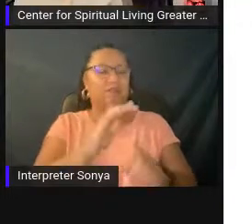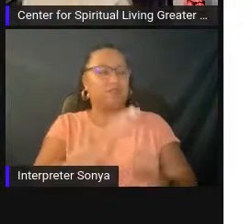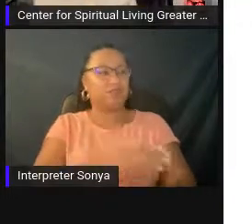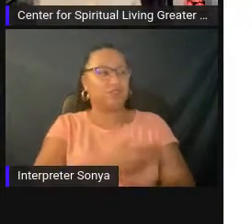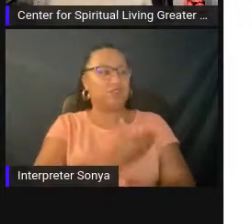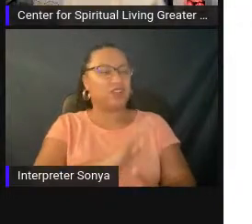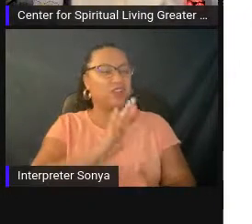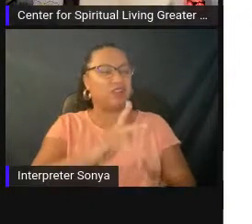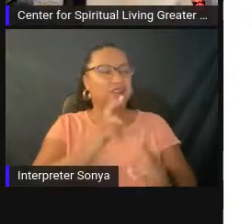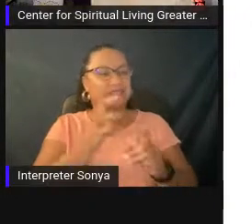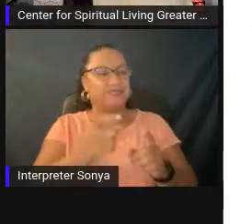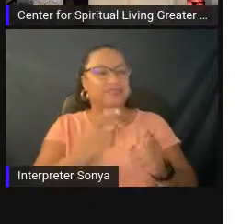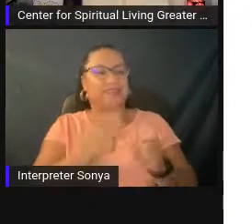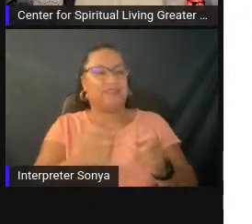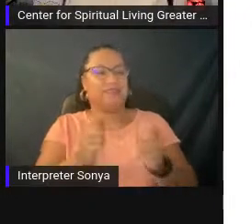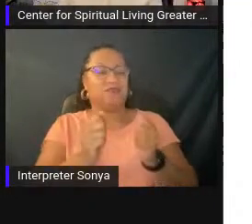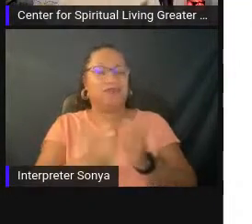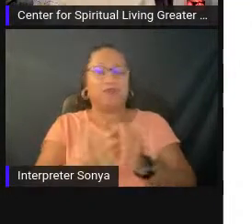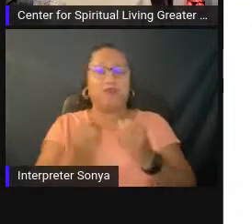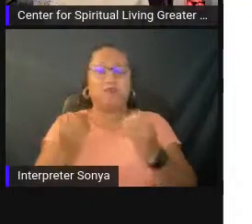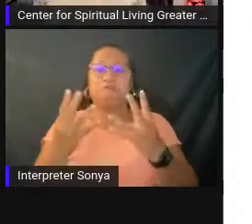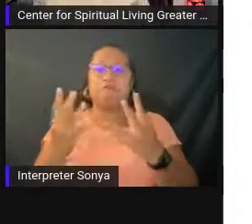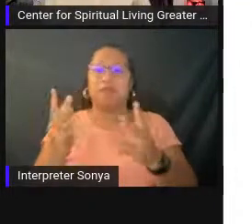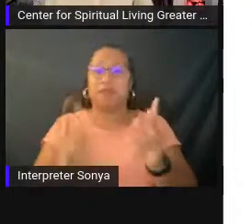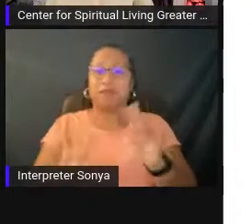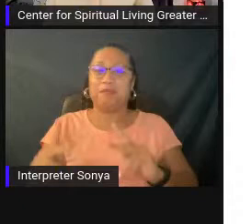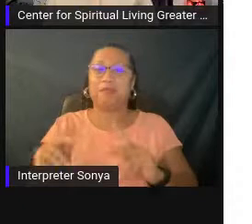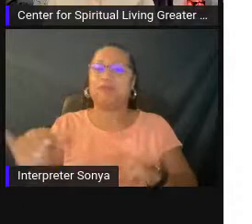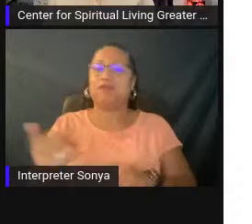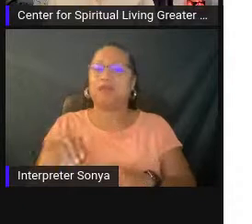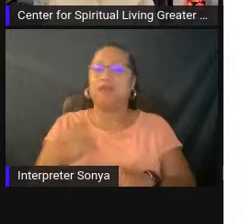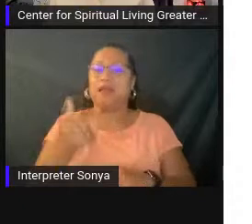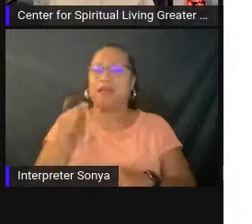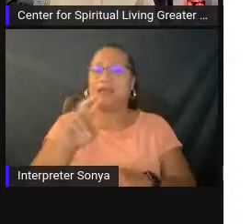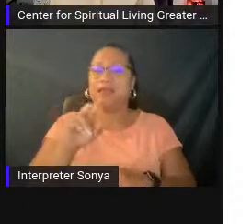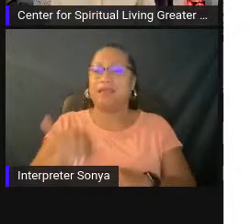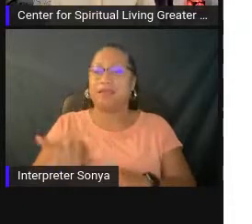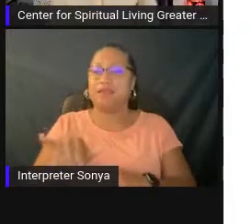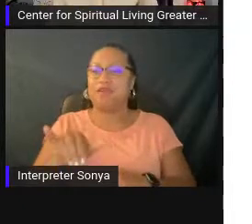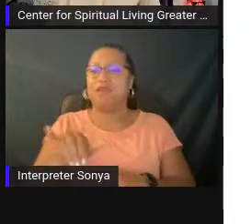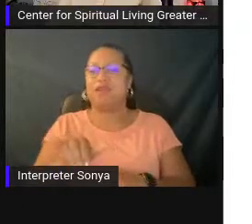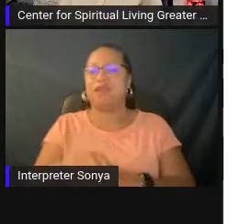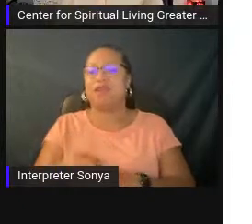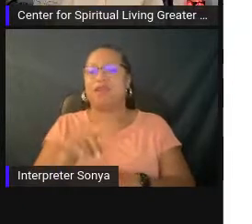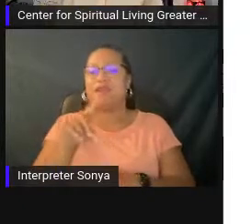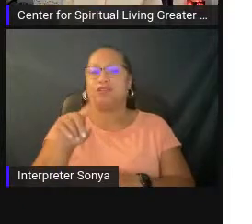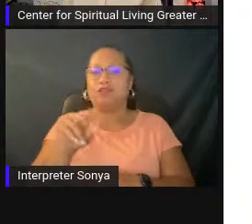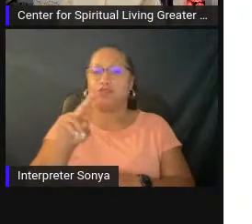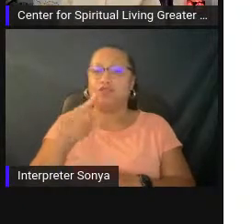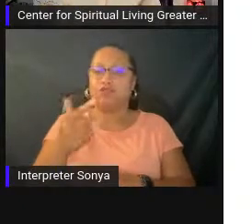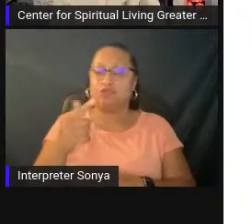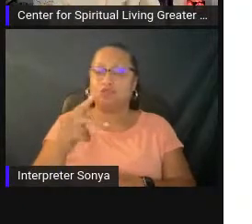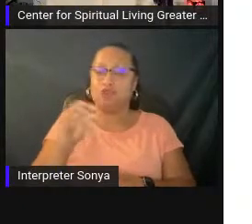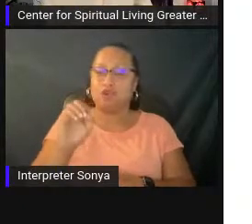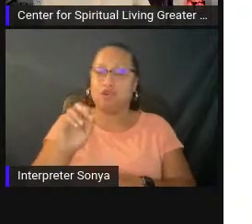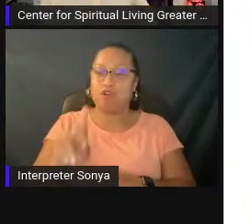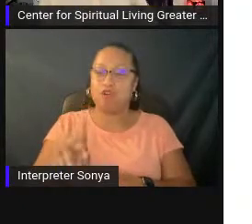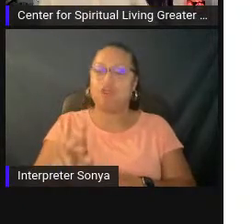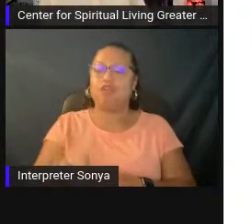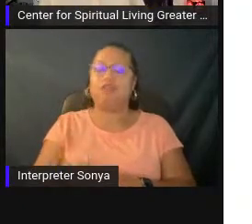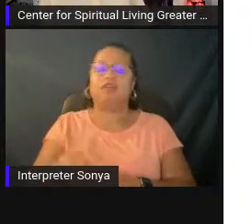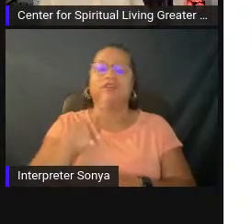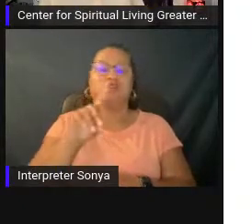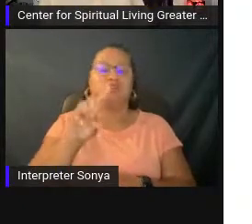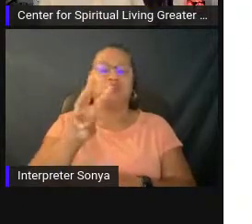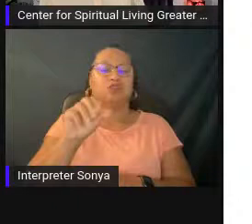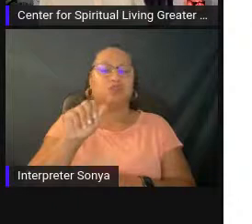Thought luminaries such as Gary Zukav, Wayne Dyer, Mark